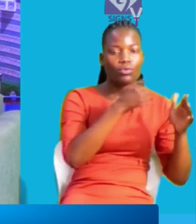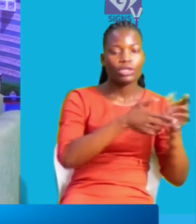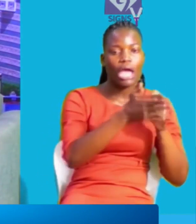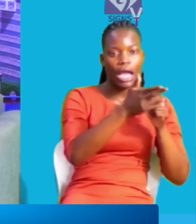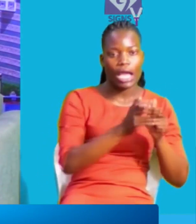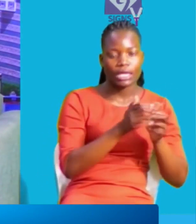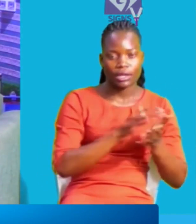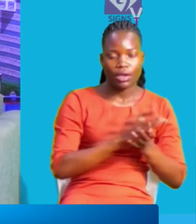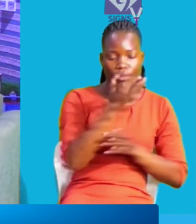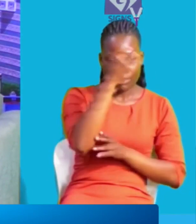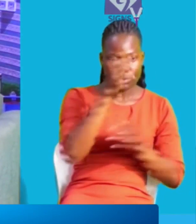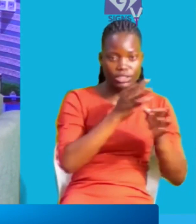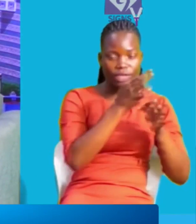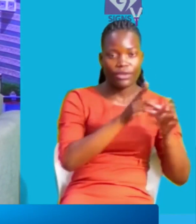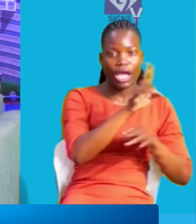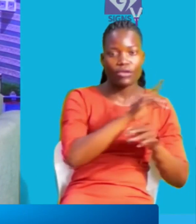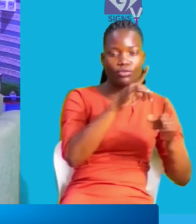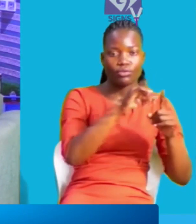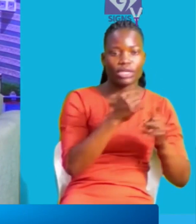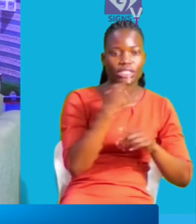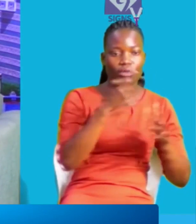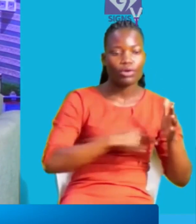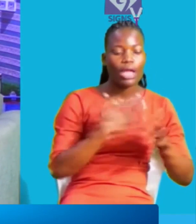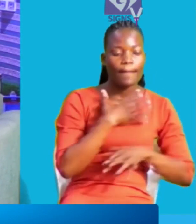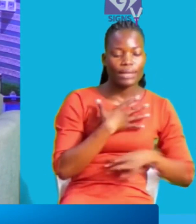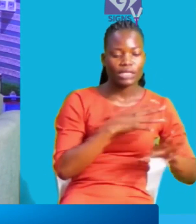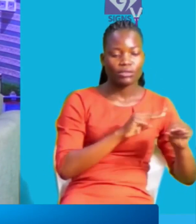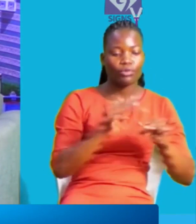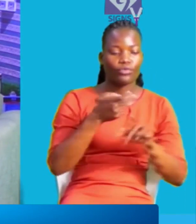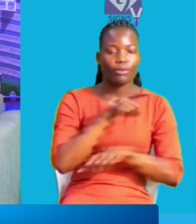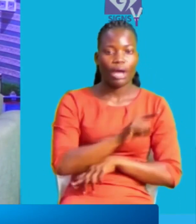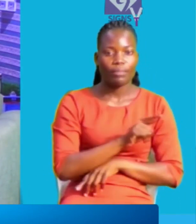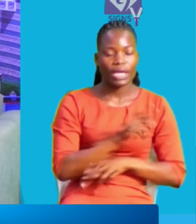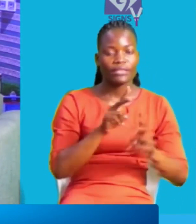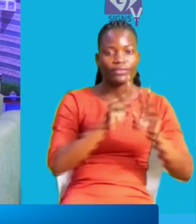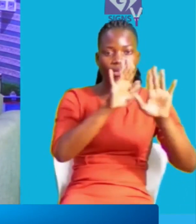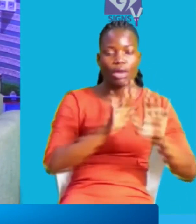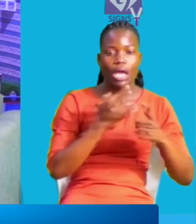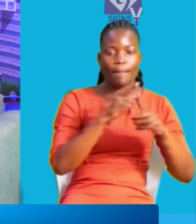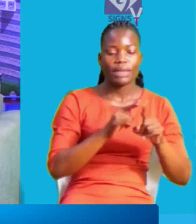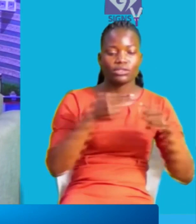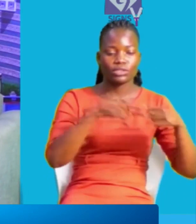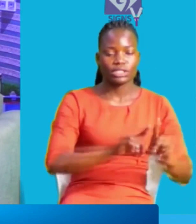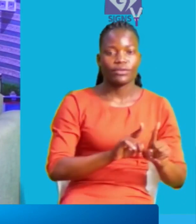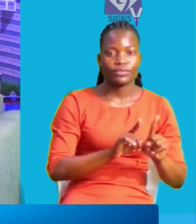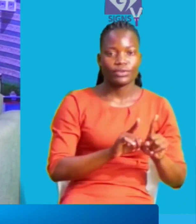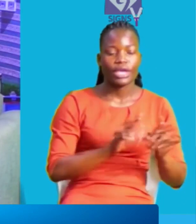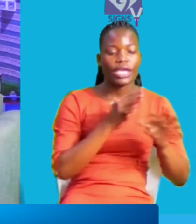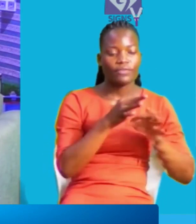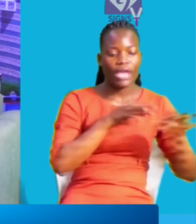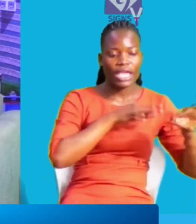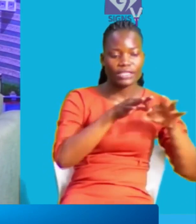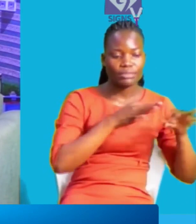gun. Because nikitumia word, nikikuleza tafadhali toka hapo. It's more important. Yeah. But we